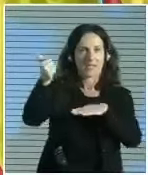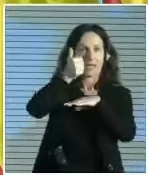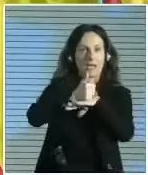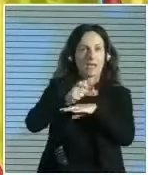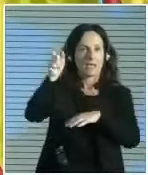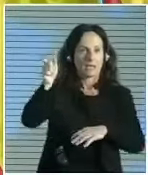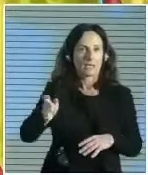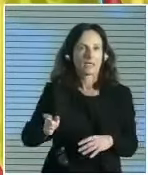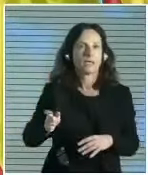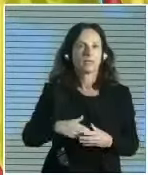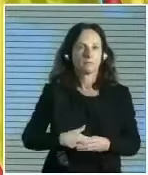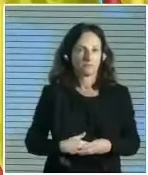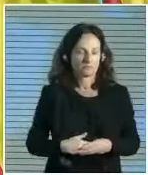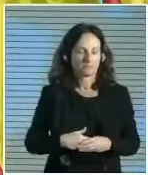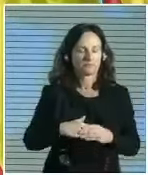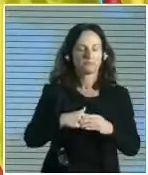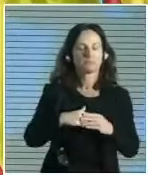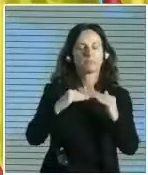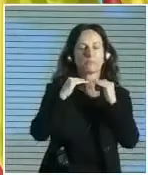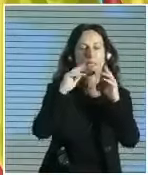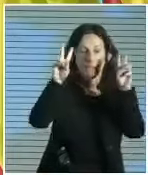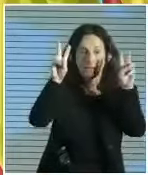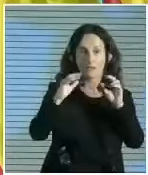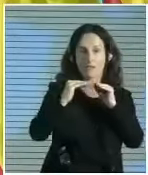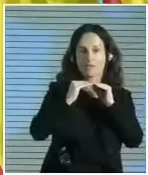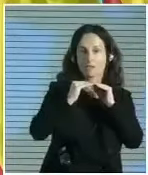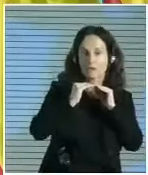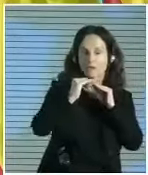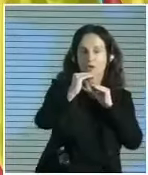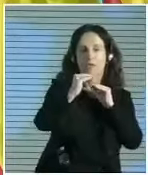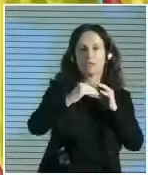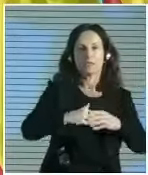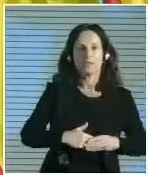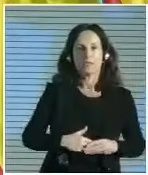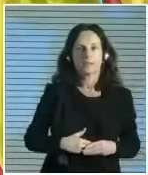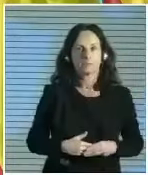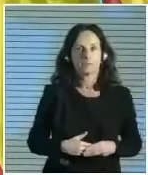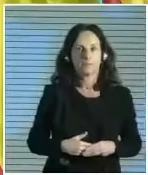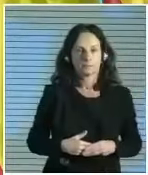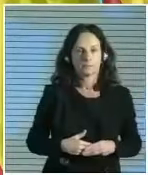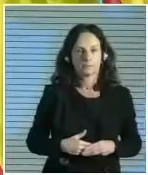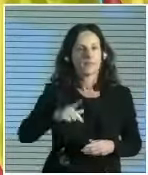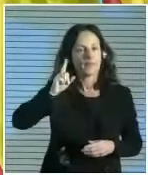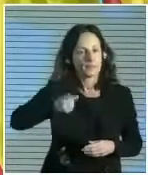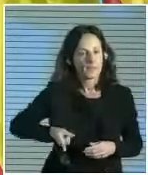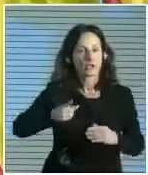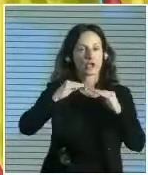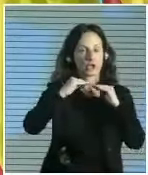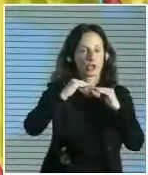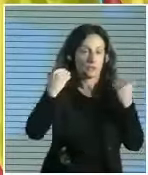a French company with 13 luxury cruises that has been operating for more than 30